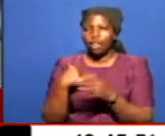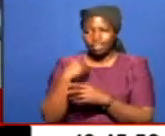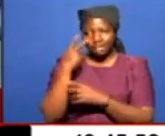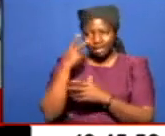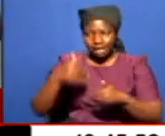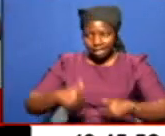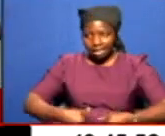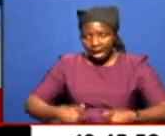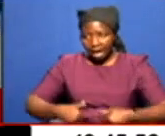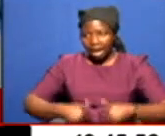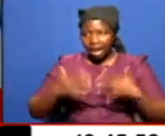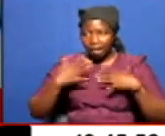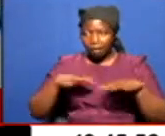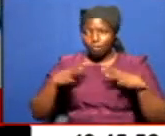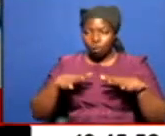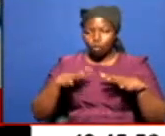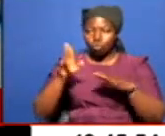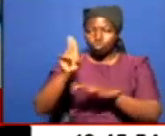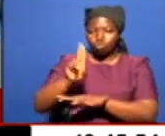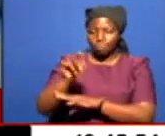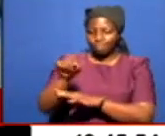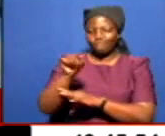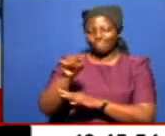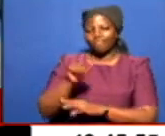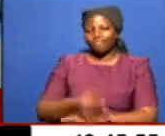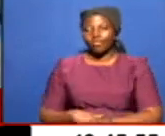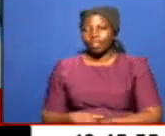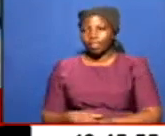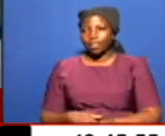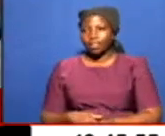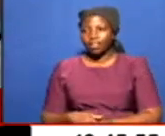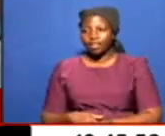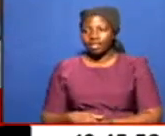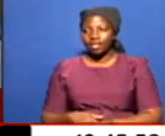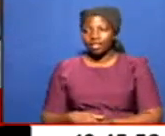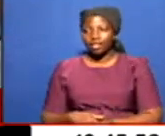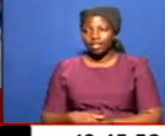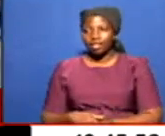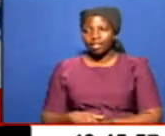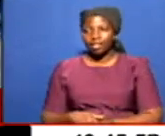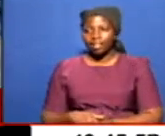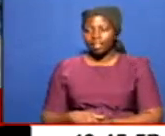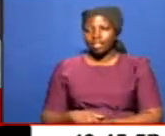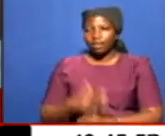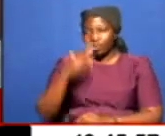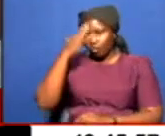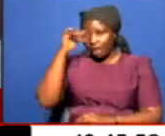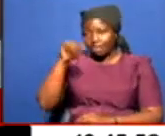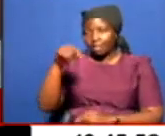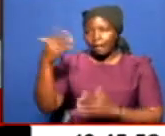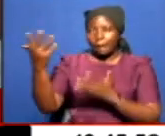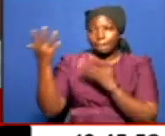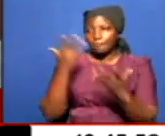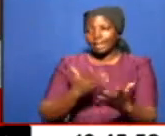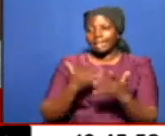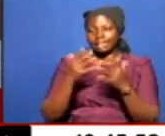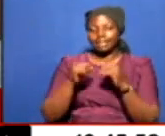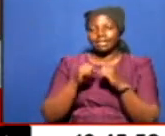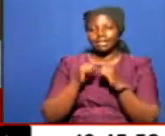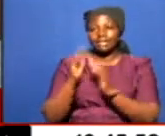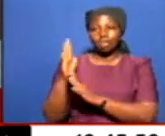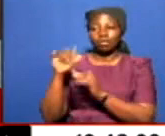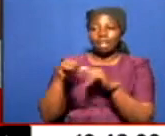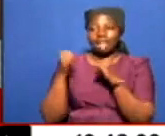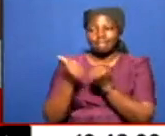now taking advantage of, and you know, just because of the fact that it brings security agencies closer to the